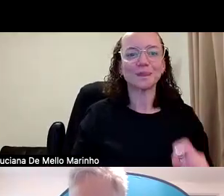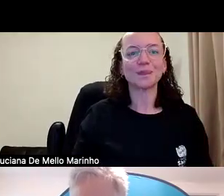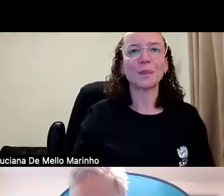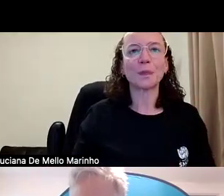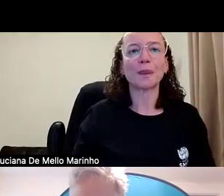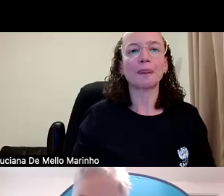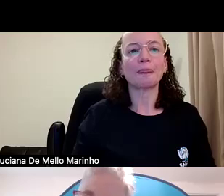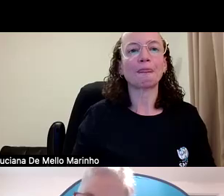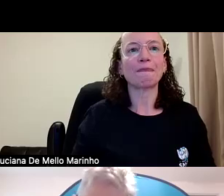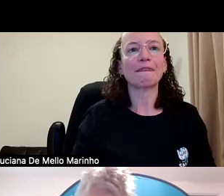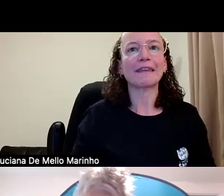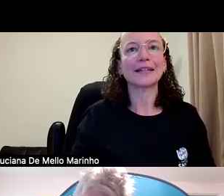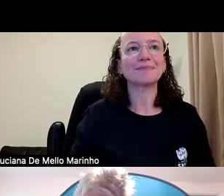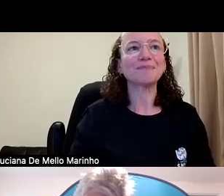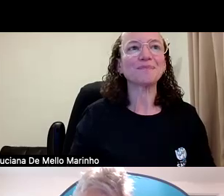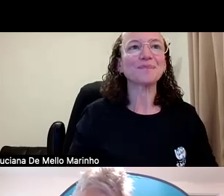again.